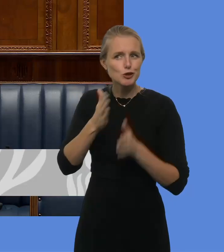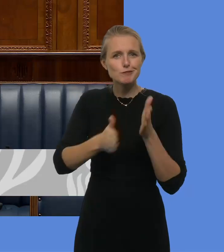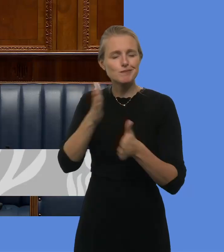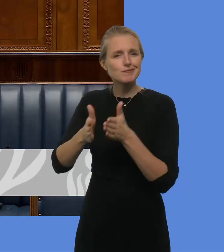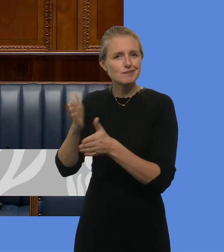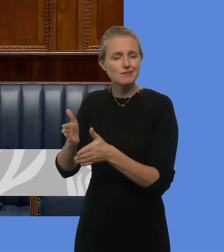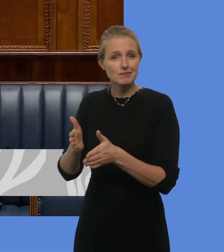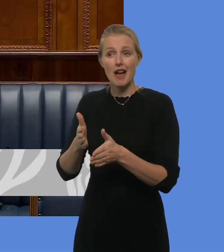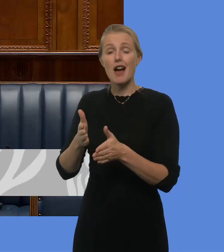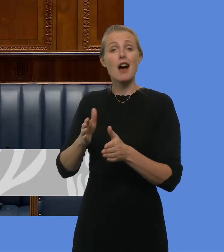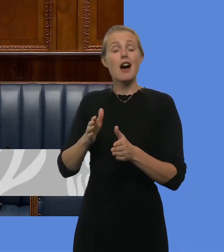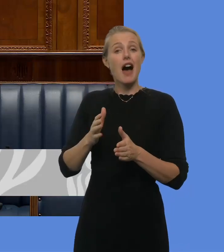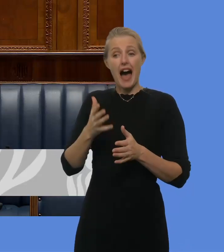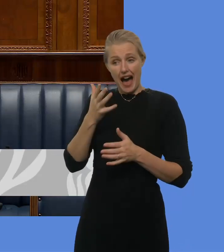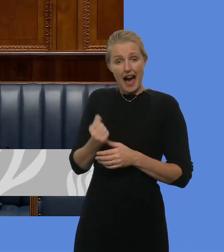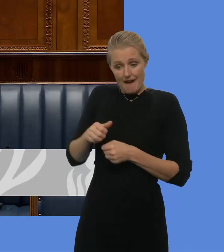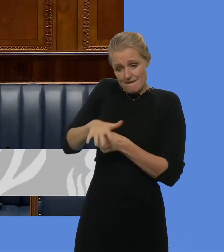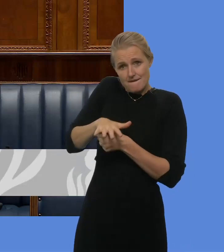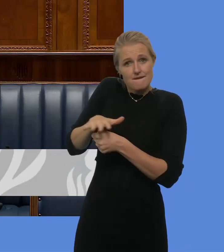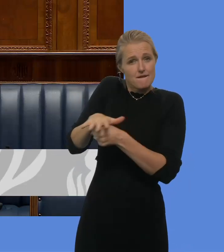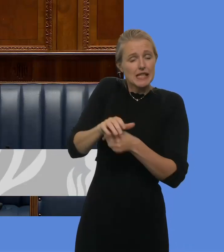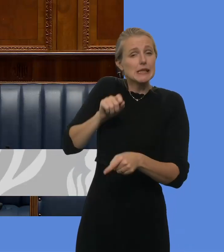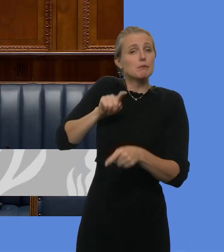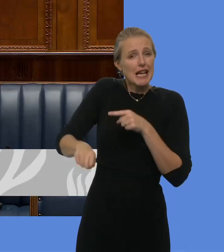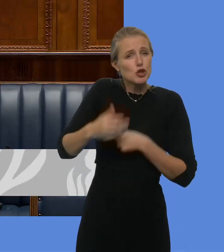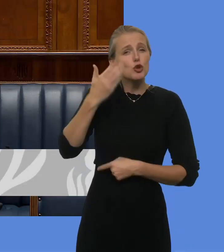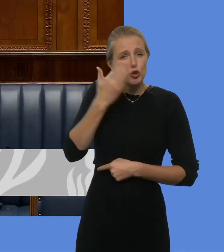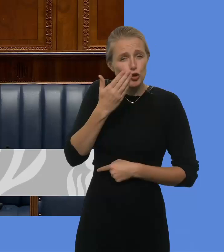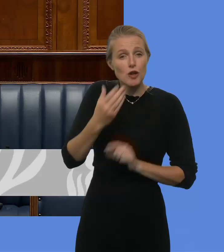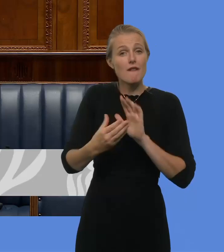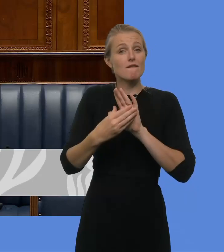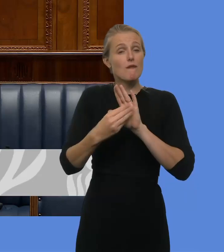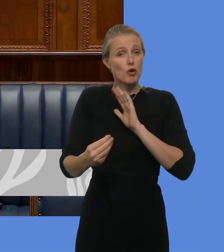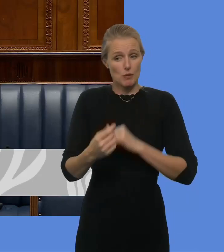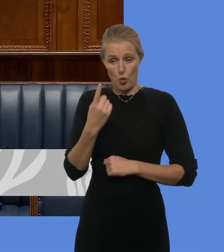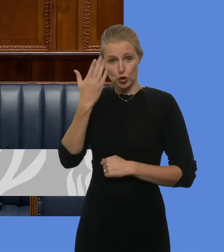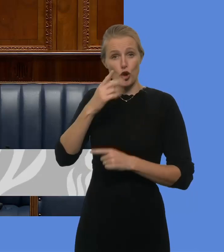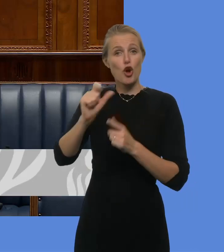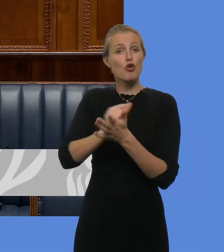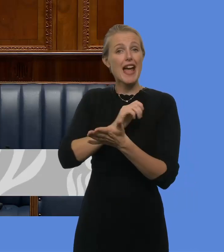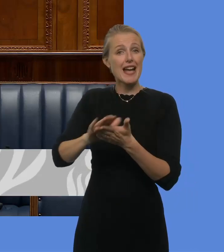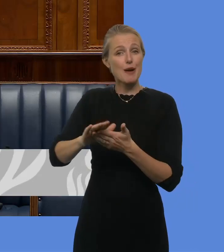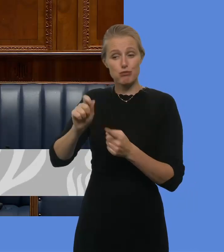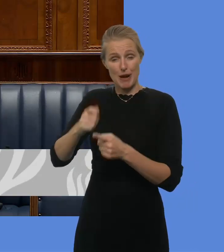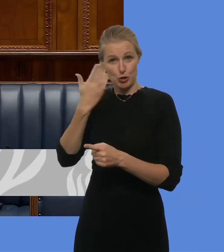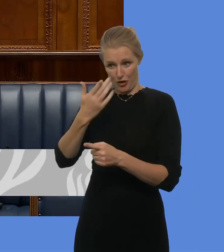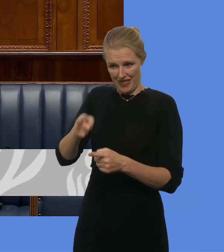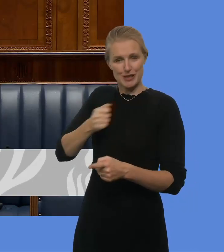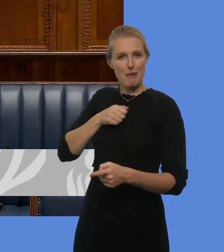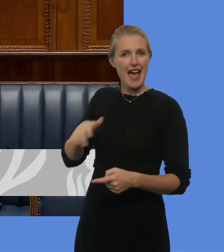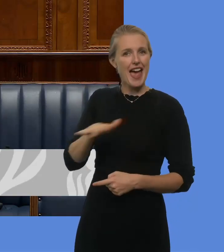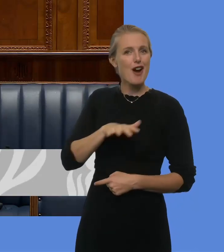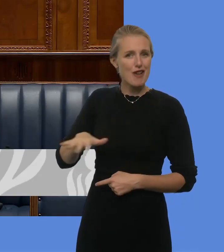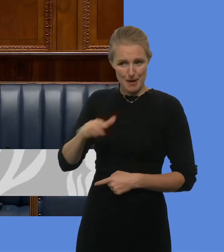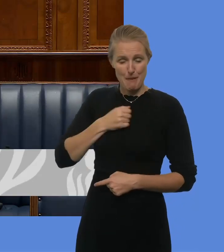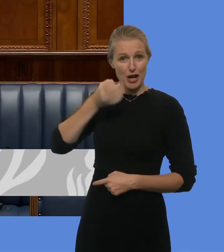of course, specialist provision in a number of locations, and I'm particularly aware that one of the schools that provide that provision is Craigie Primary School in my own constituency, and indeed